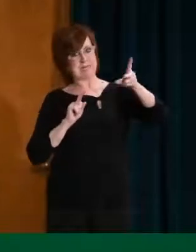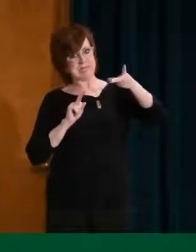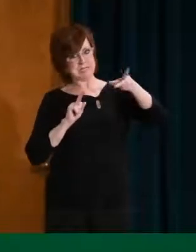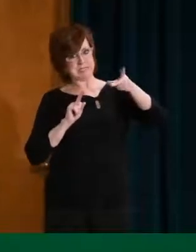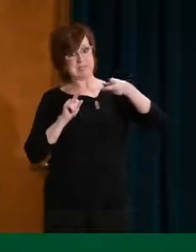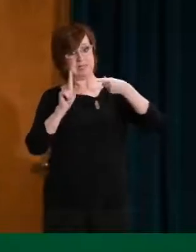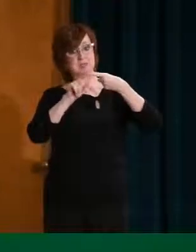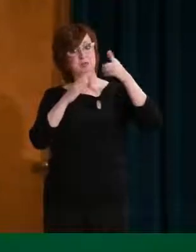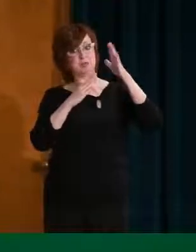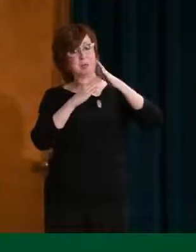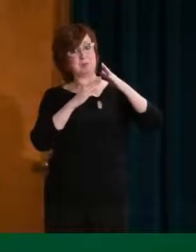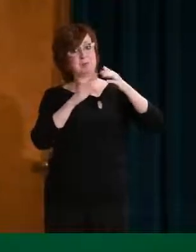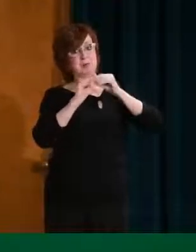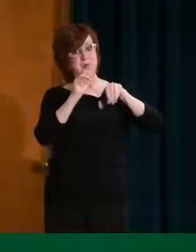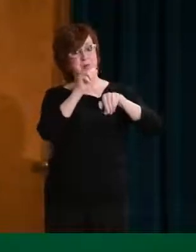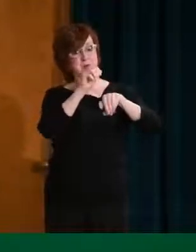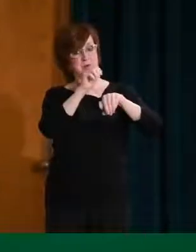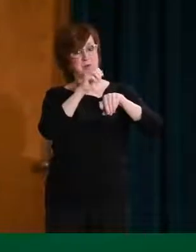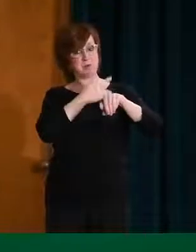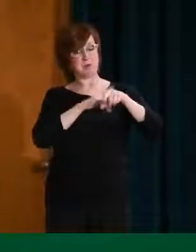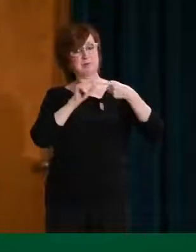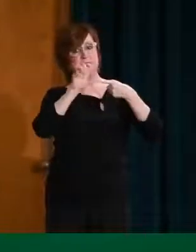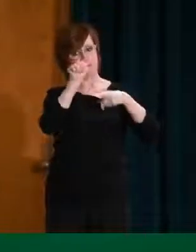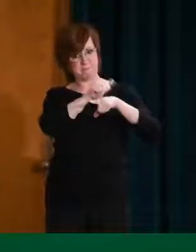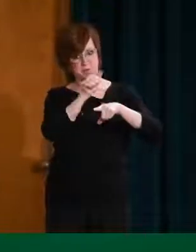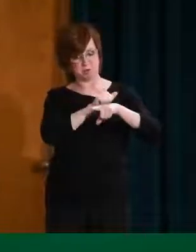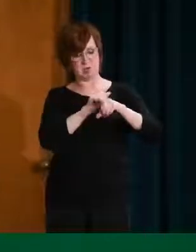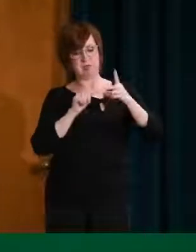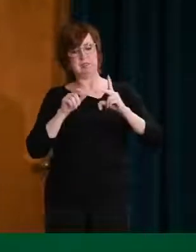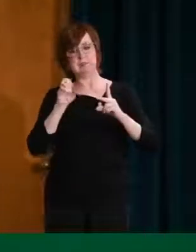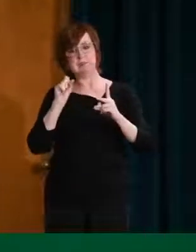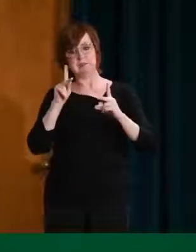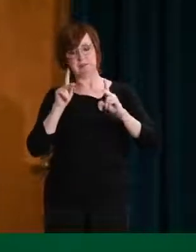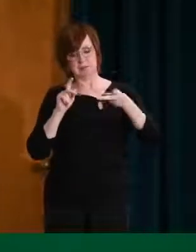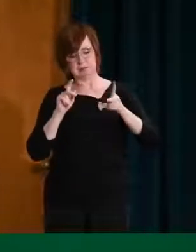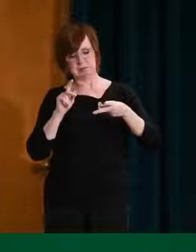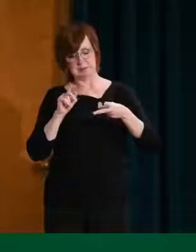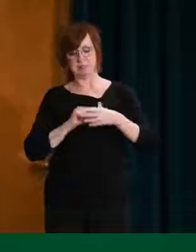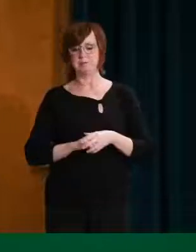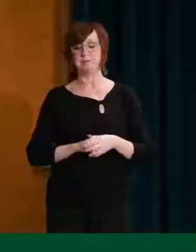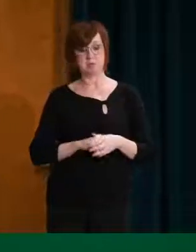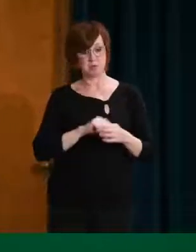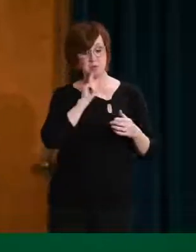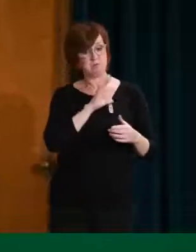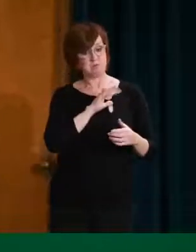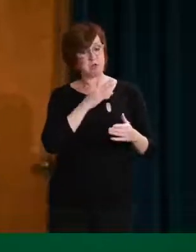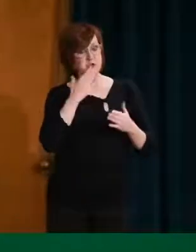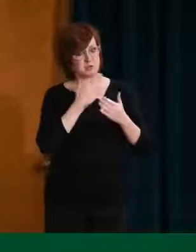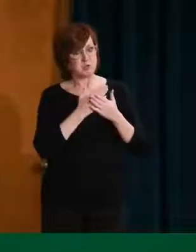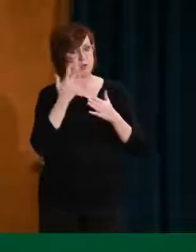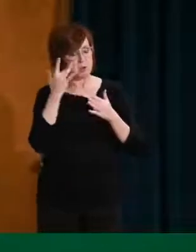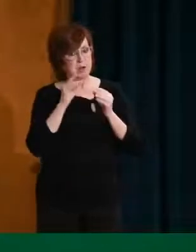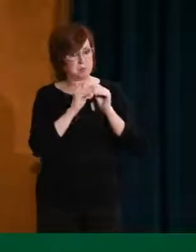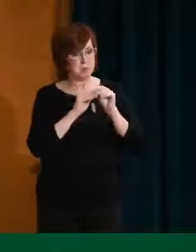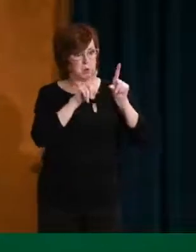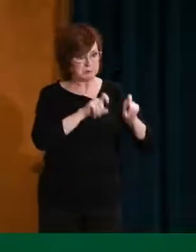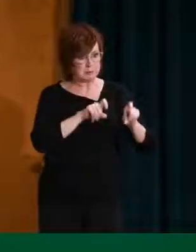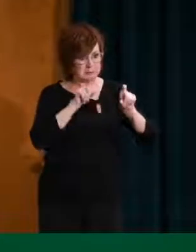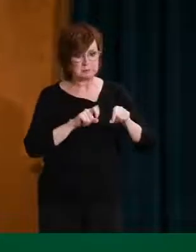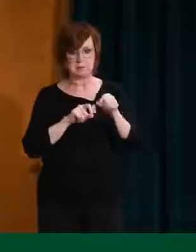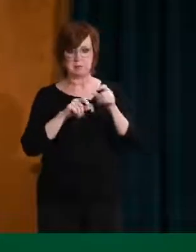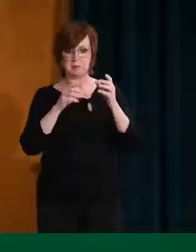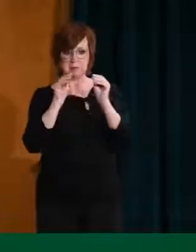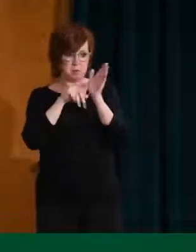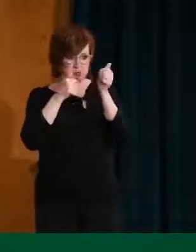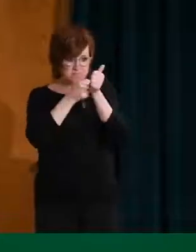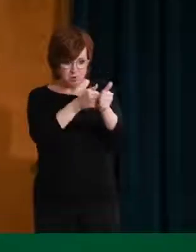Alberta. This is good news as we work to ramp up our testing and our contact tracing efforts. Low numbers